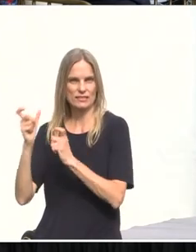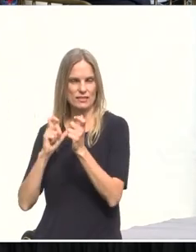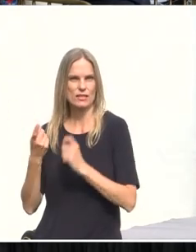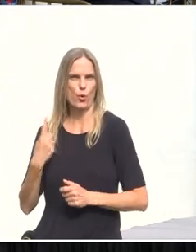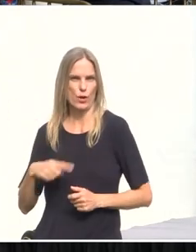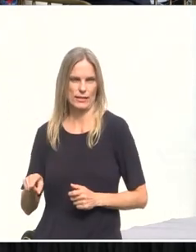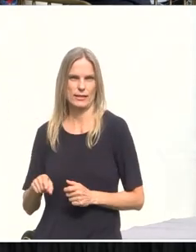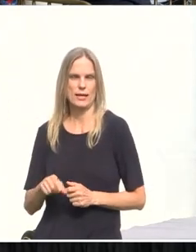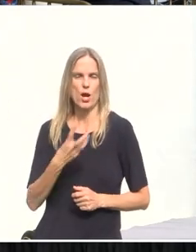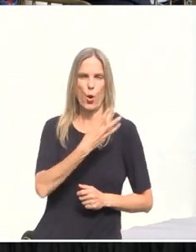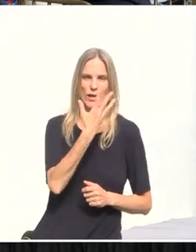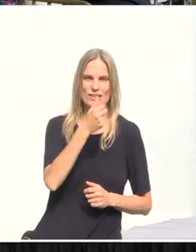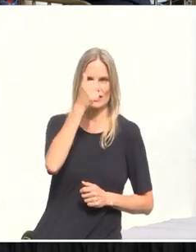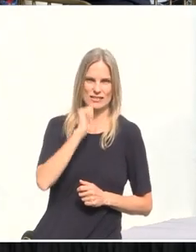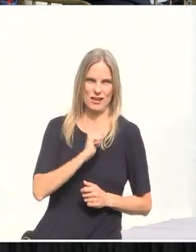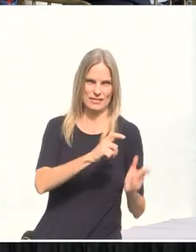question and 35 women.